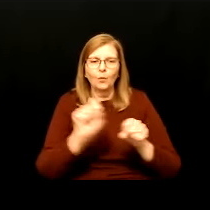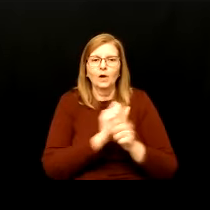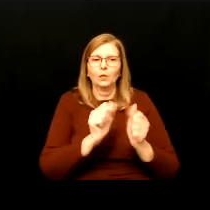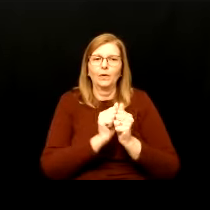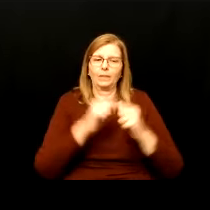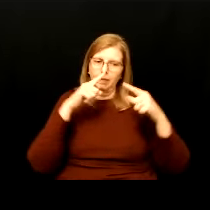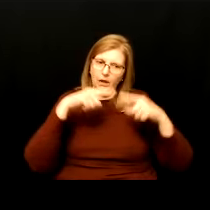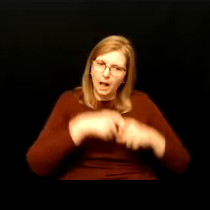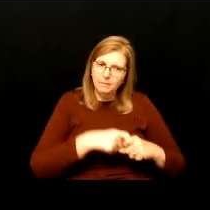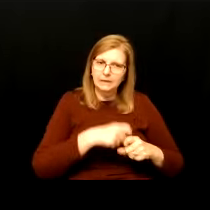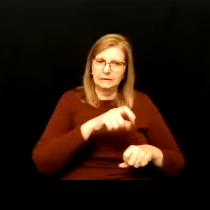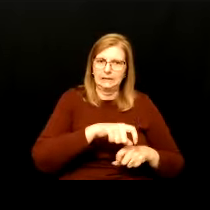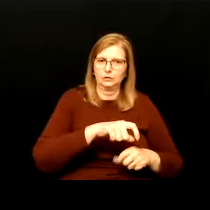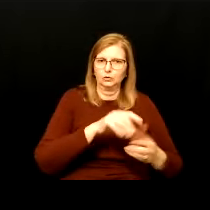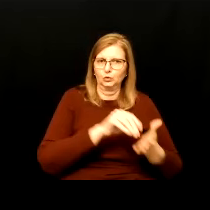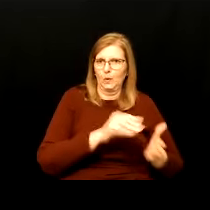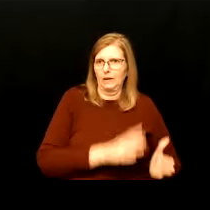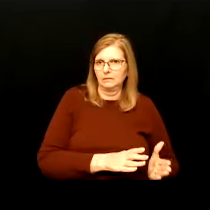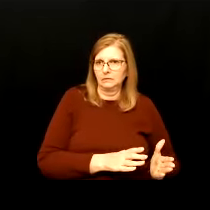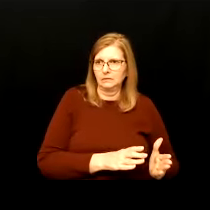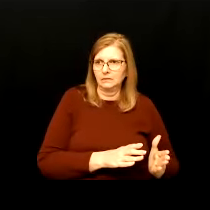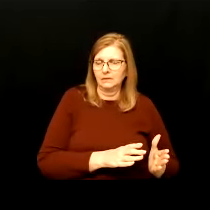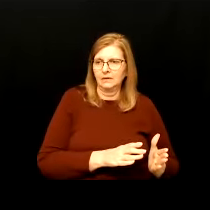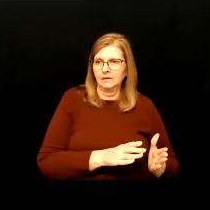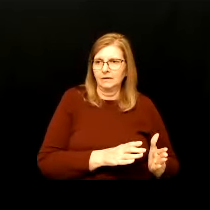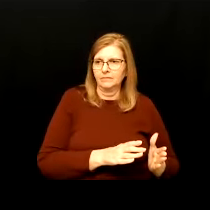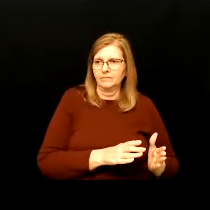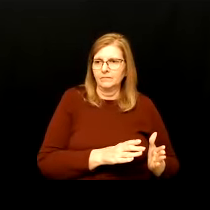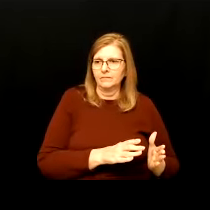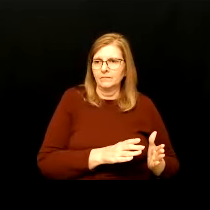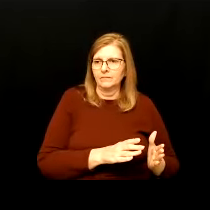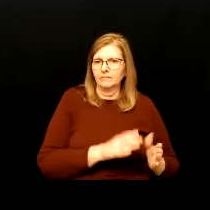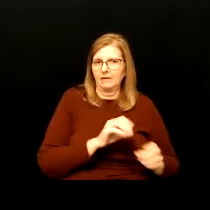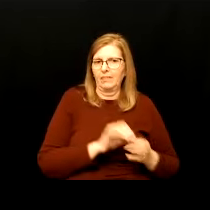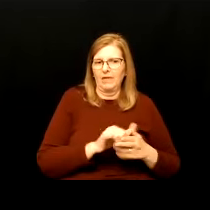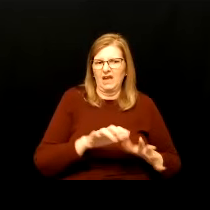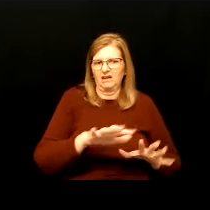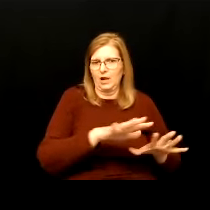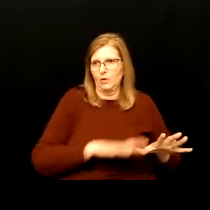complex needs students in that area.